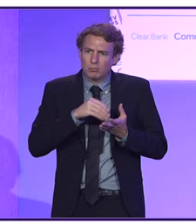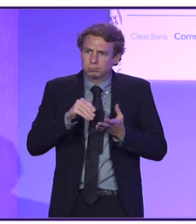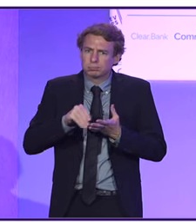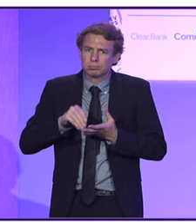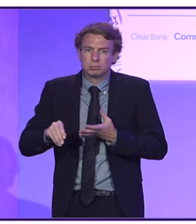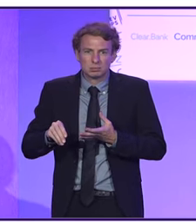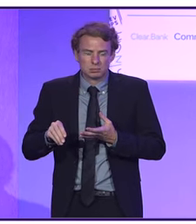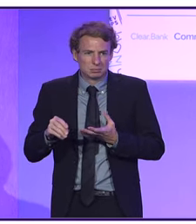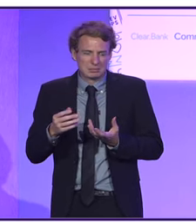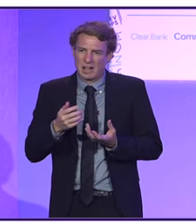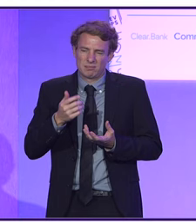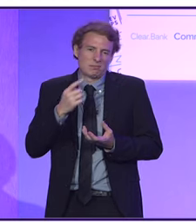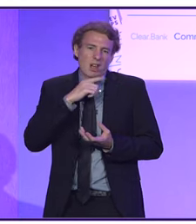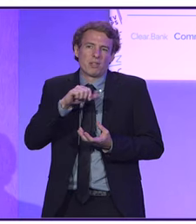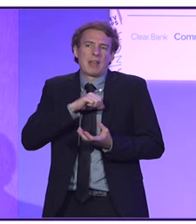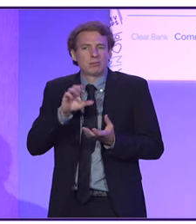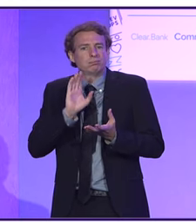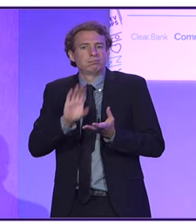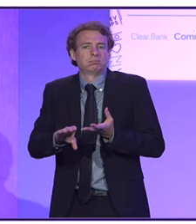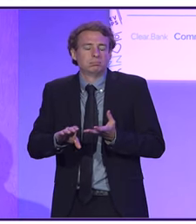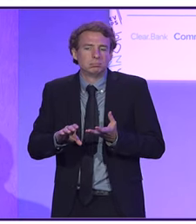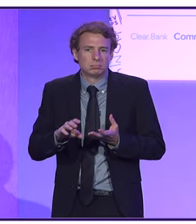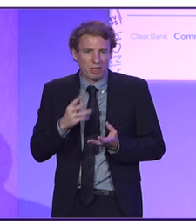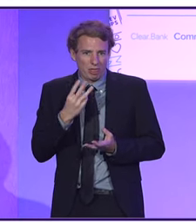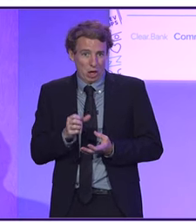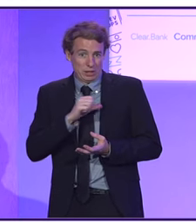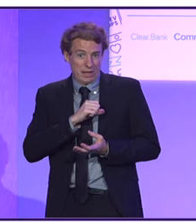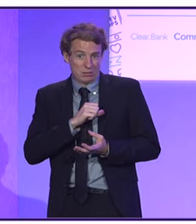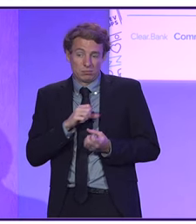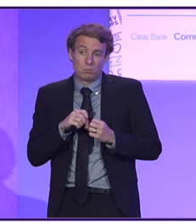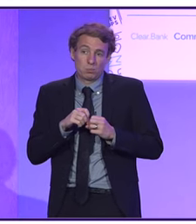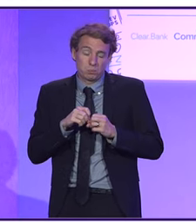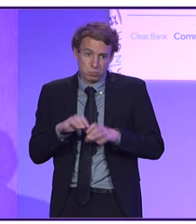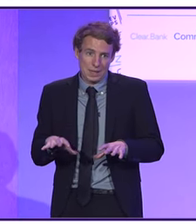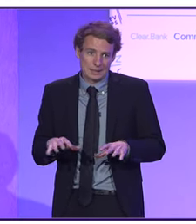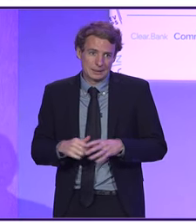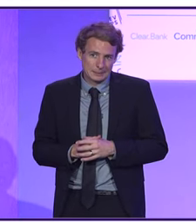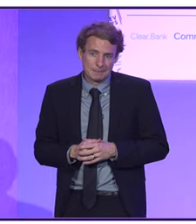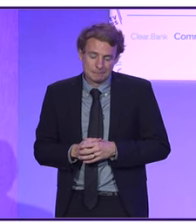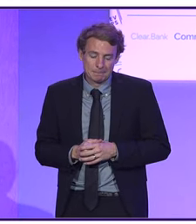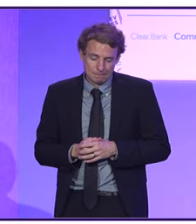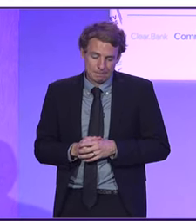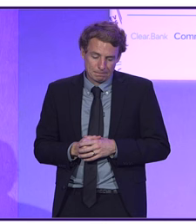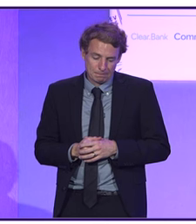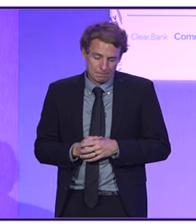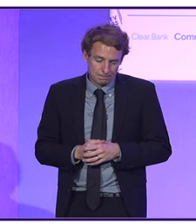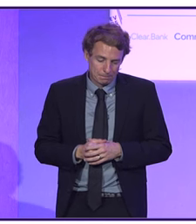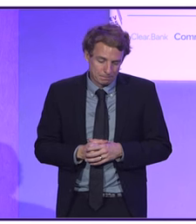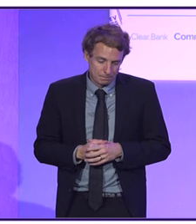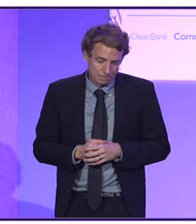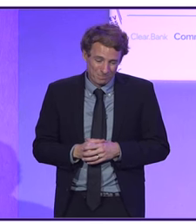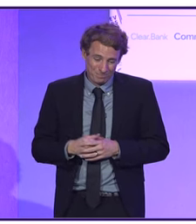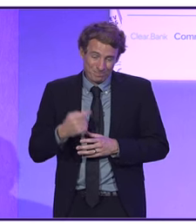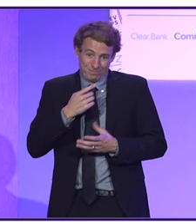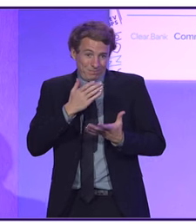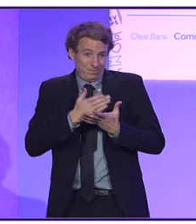that is completely wasted money. Completely wasted money. So all of this is to say that we hold